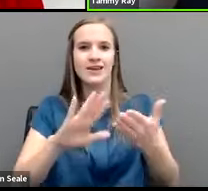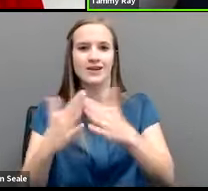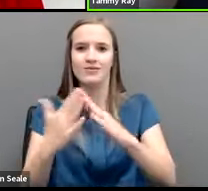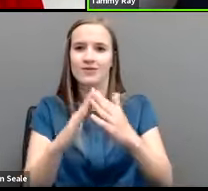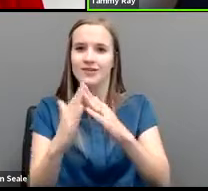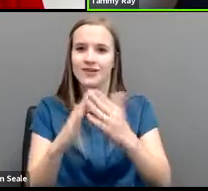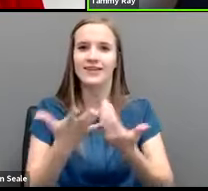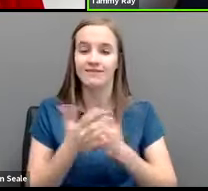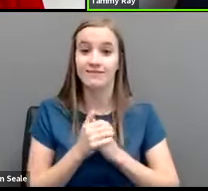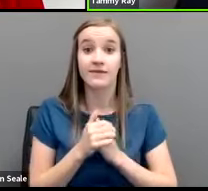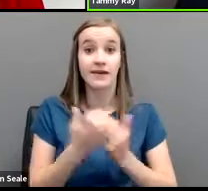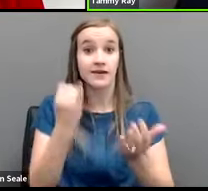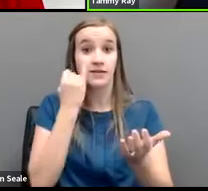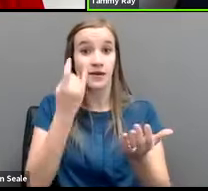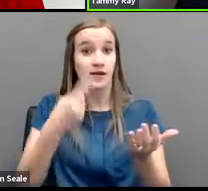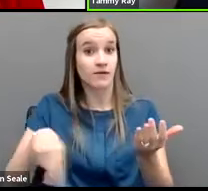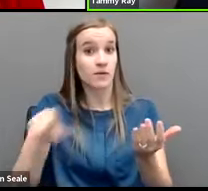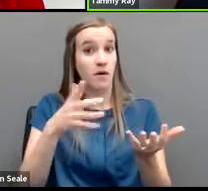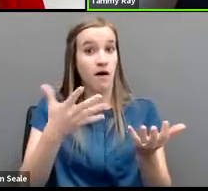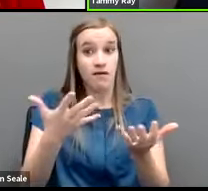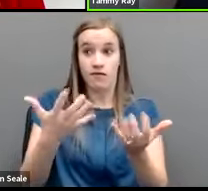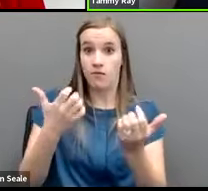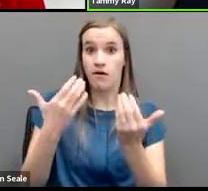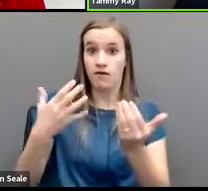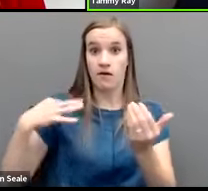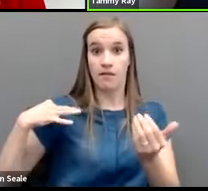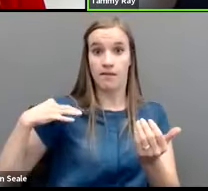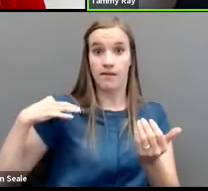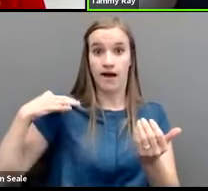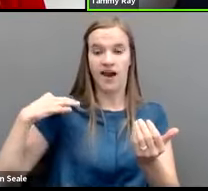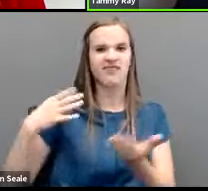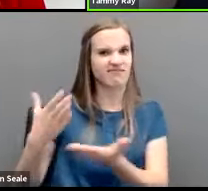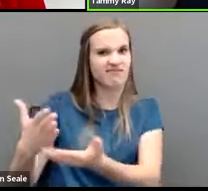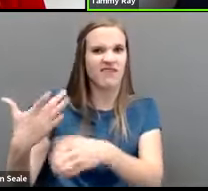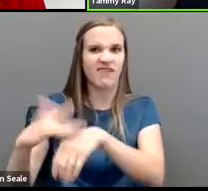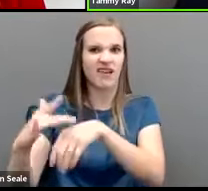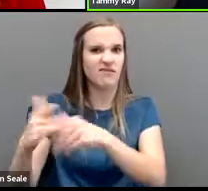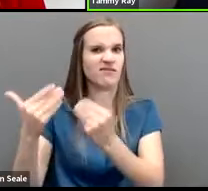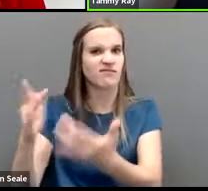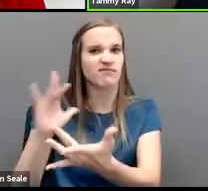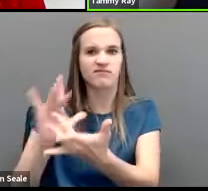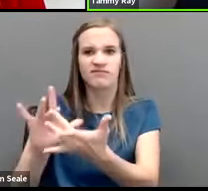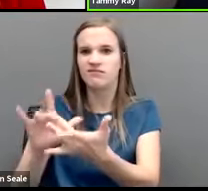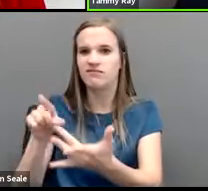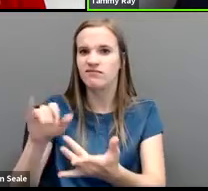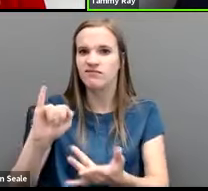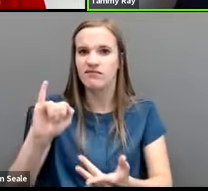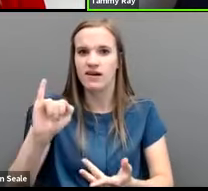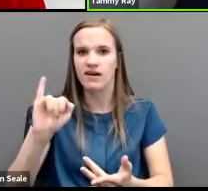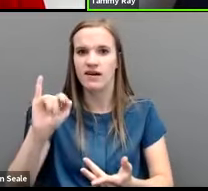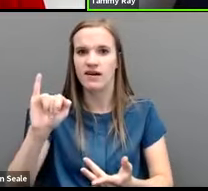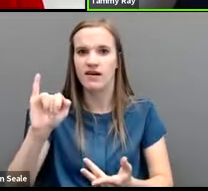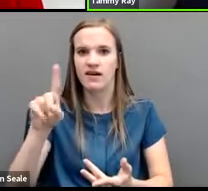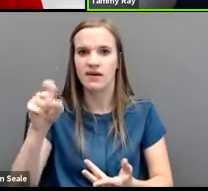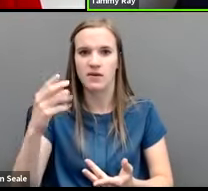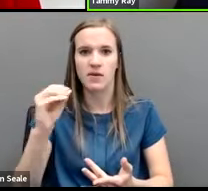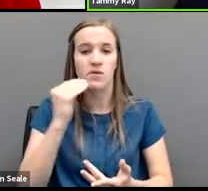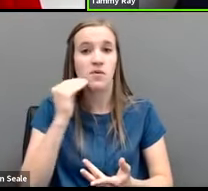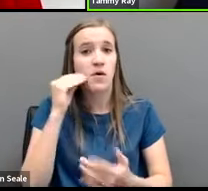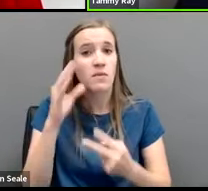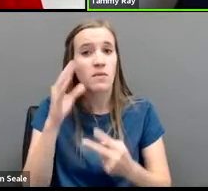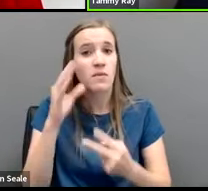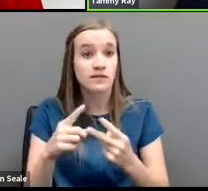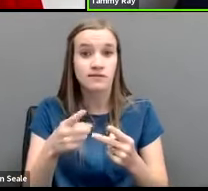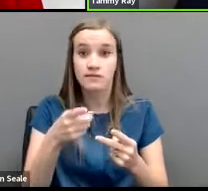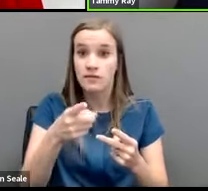from Idaho Home Choice, just remember it is still available. And, we love referrals, and